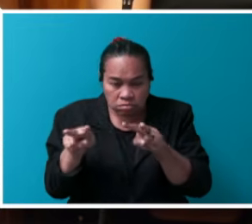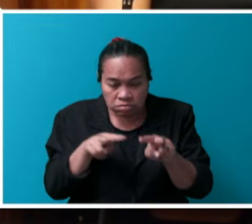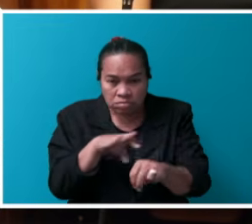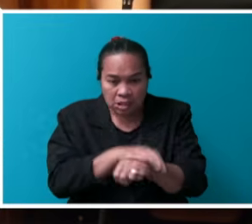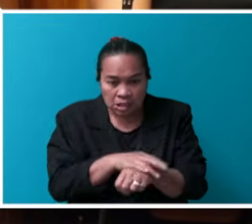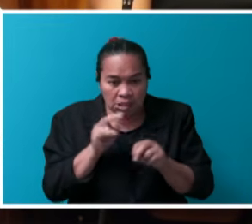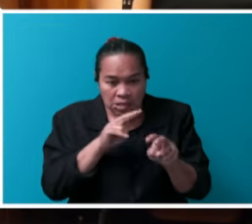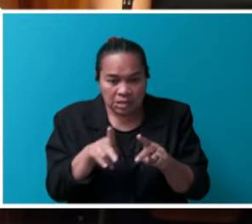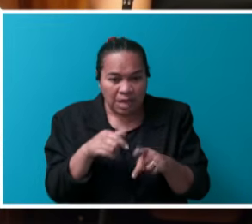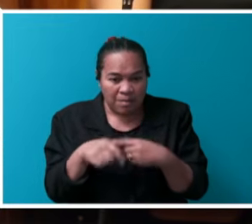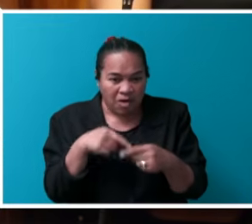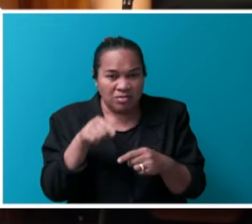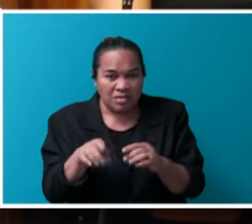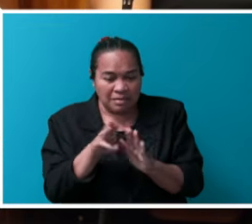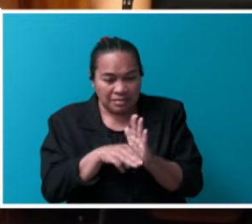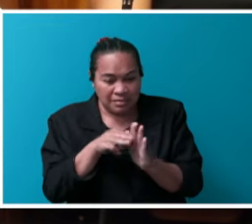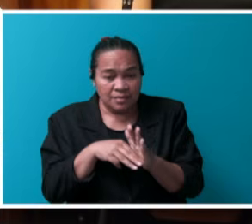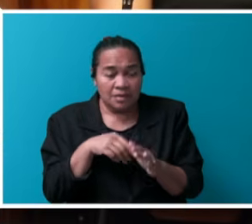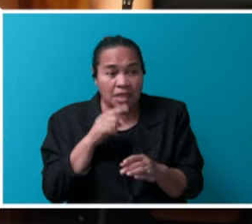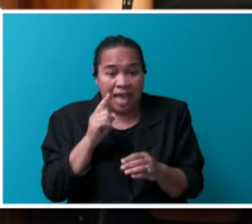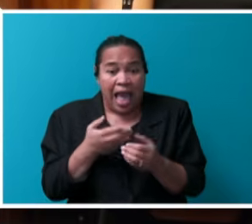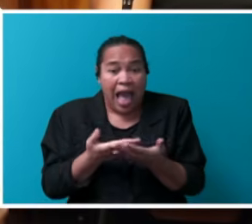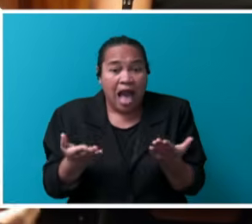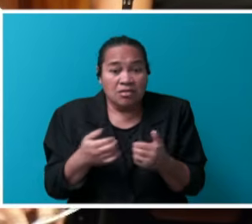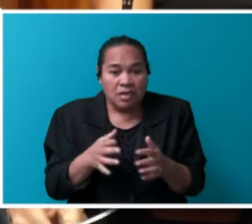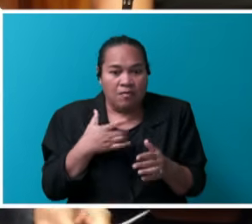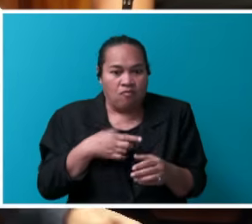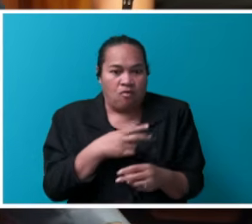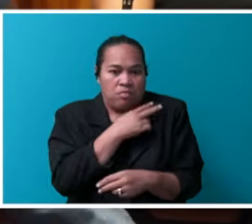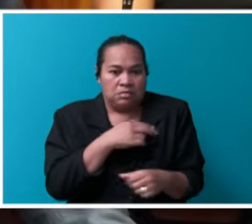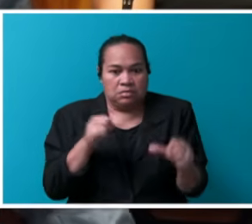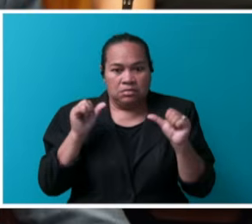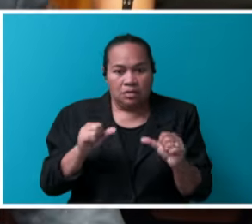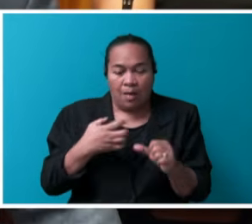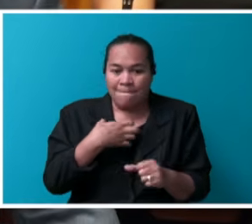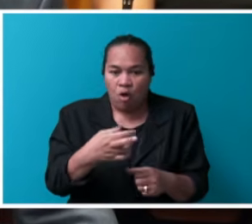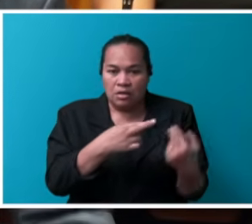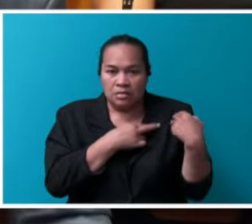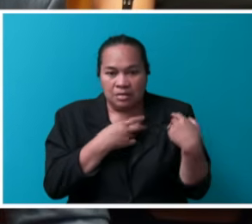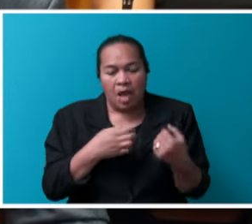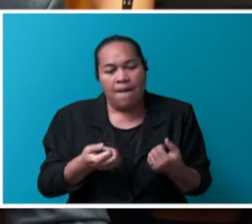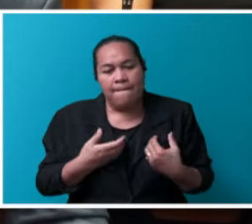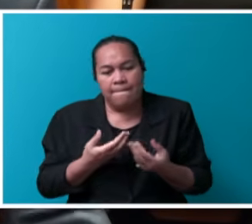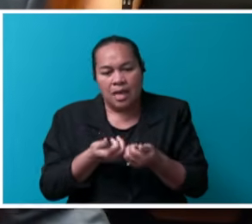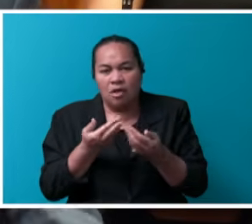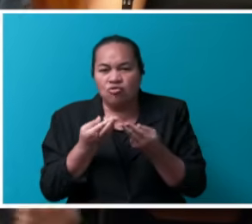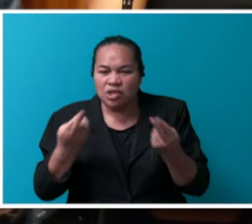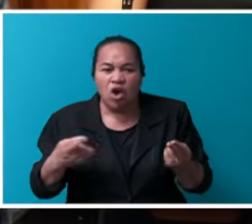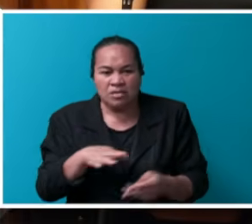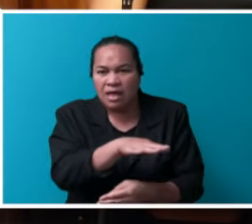and crime, and we are starting by strengthening our security institutions to be more responsive, better resourced, and well